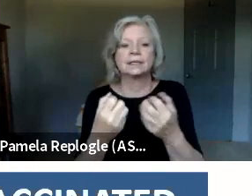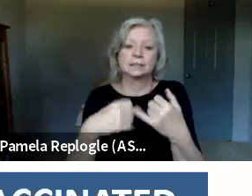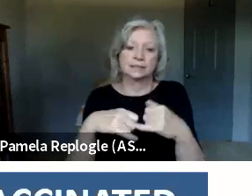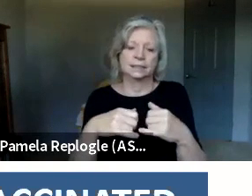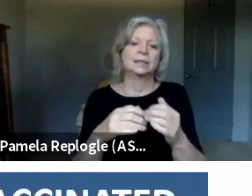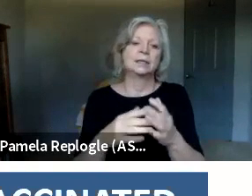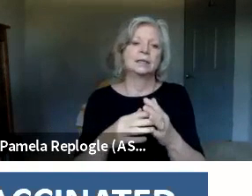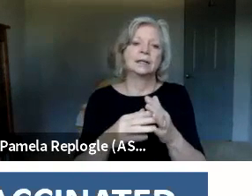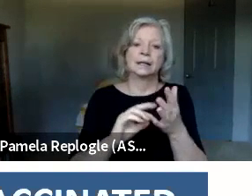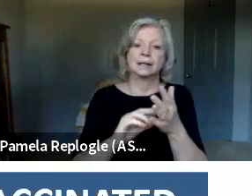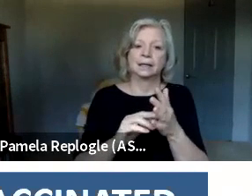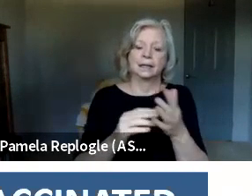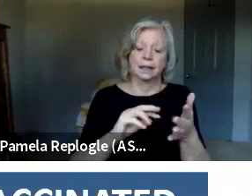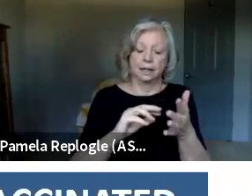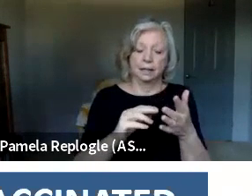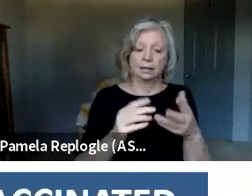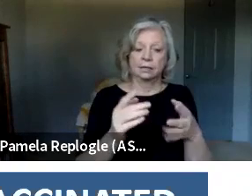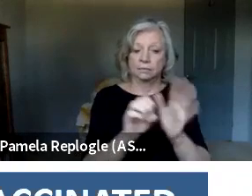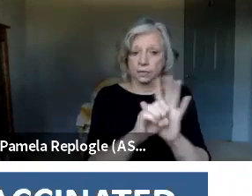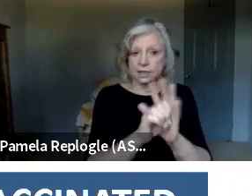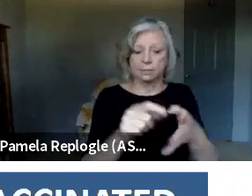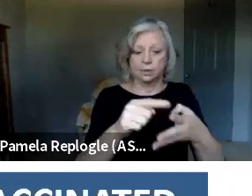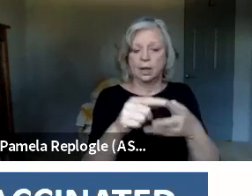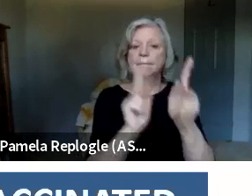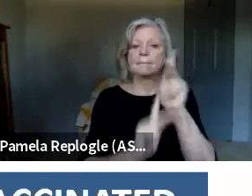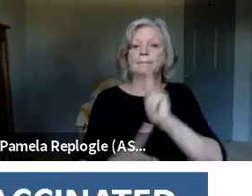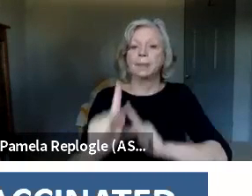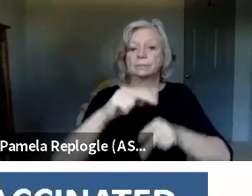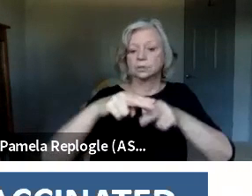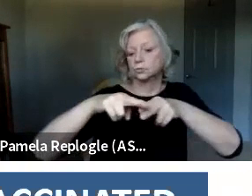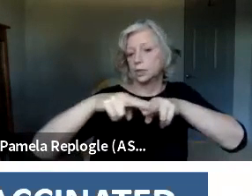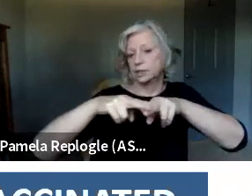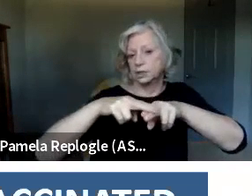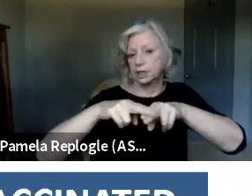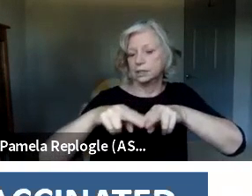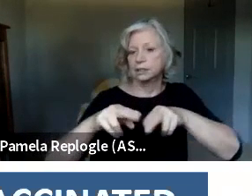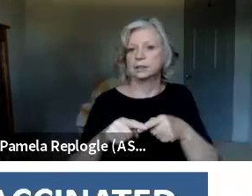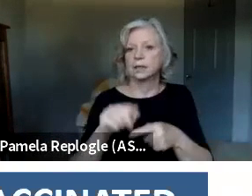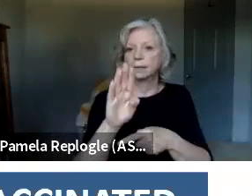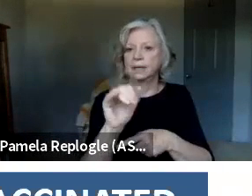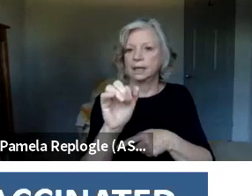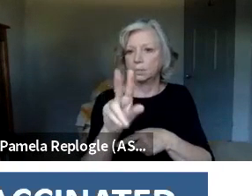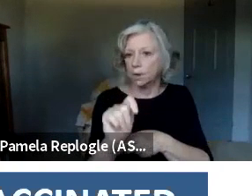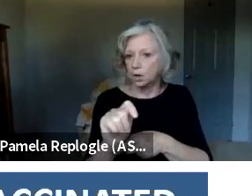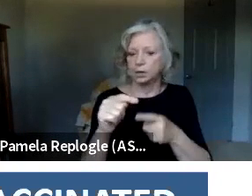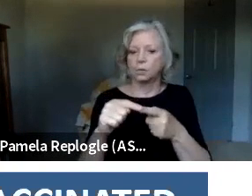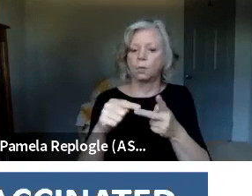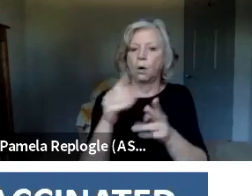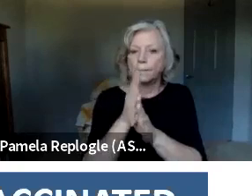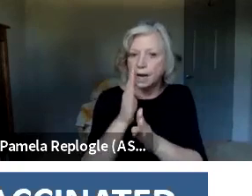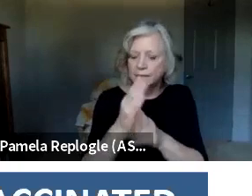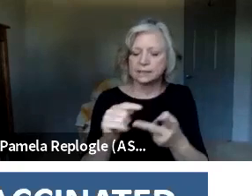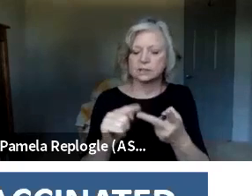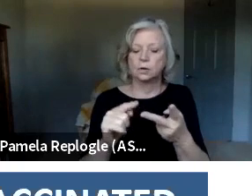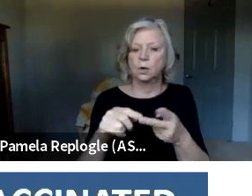These include public transit, which includes the BART, buses,